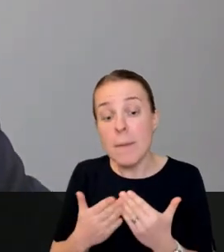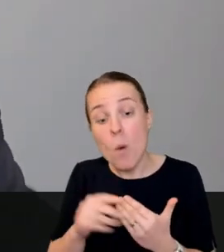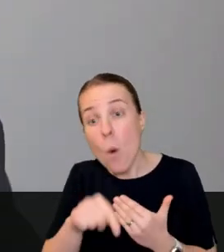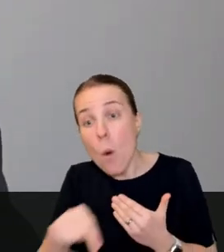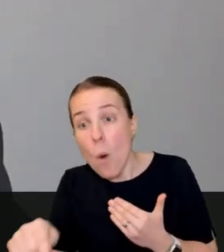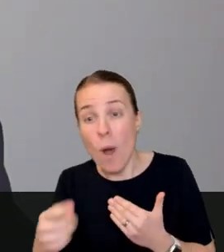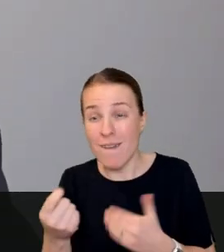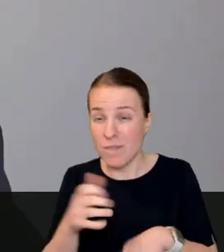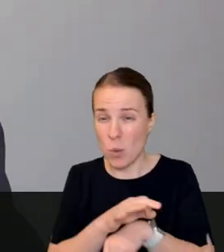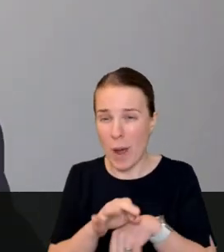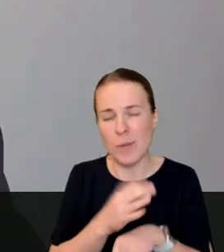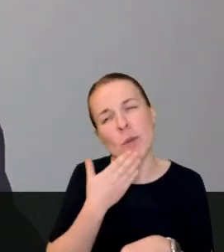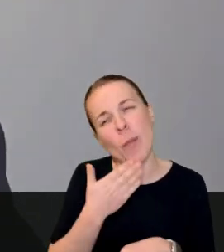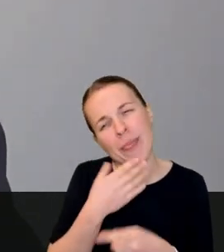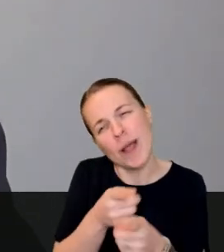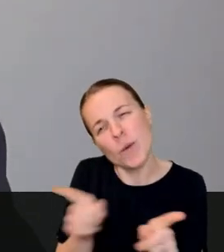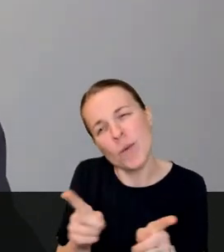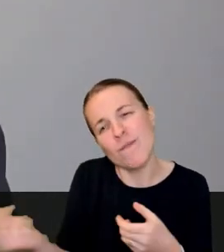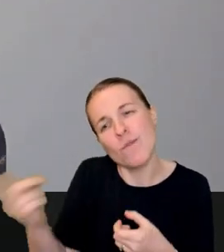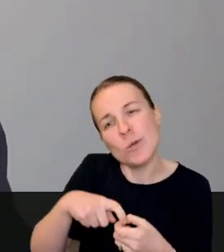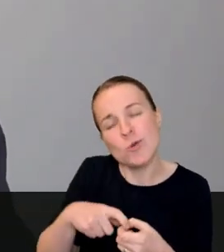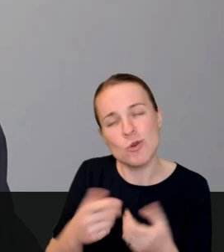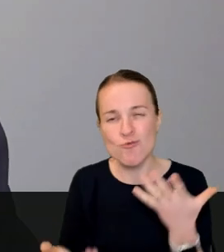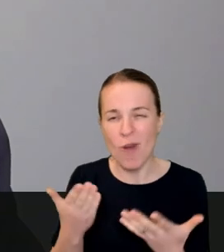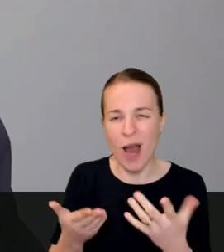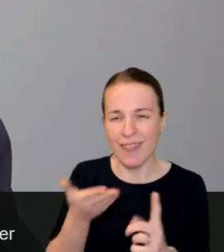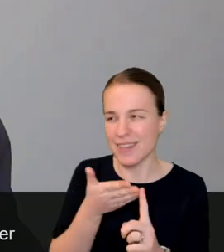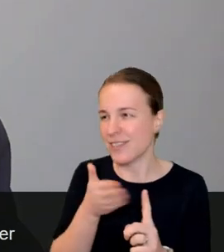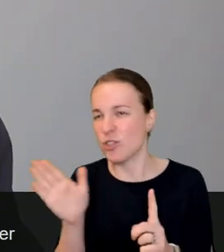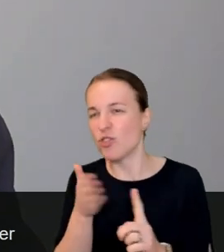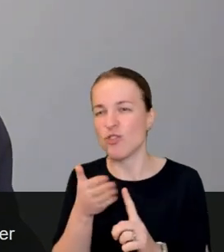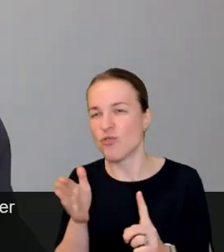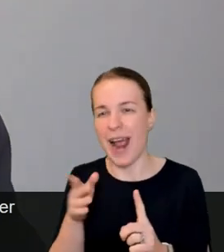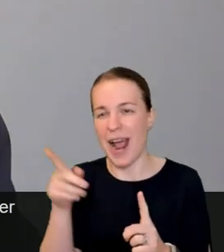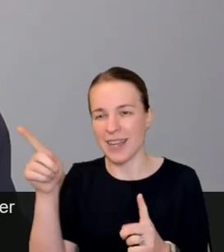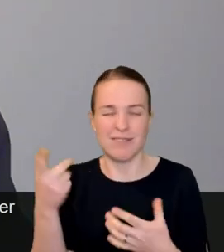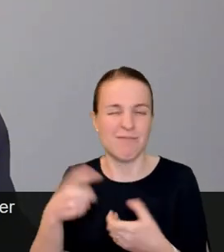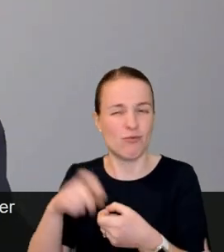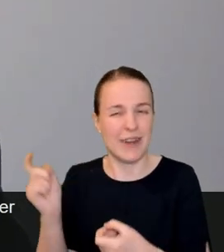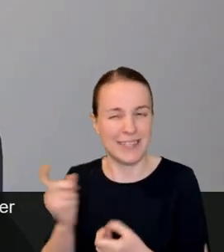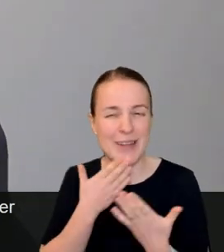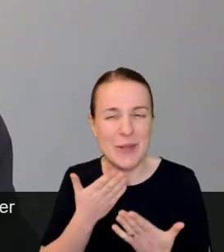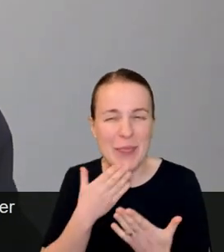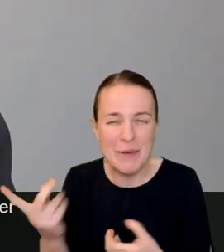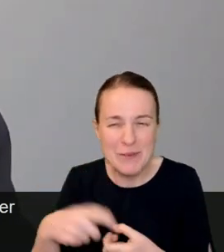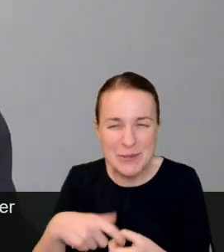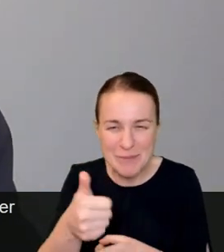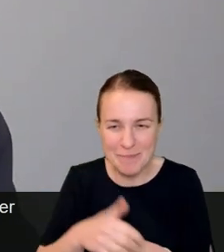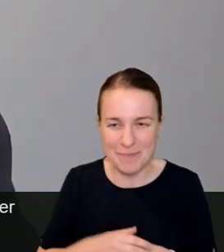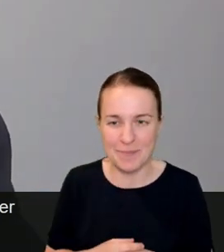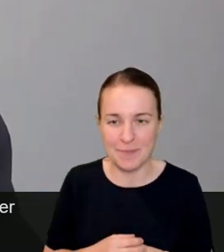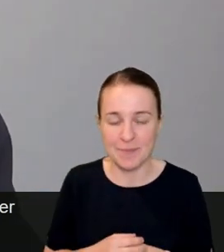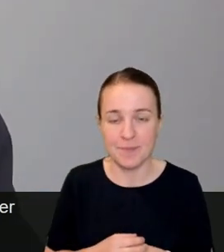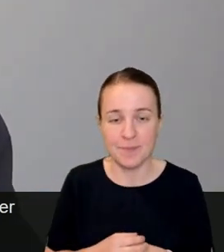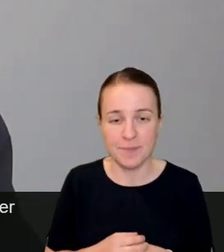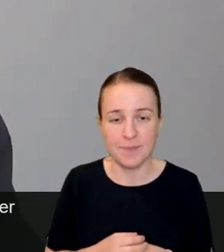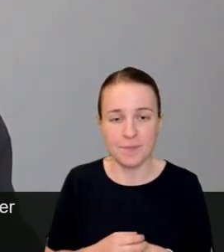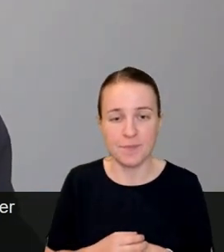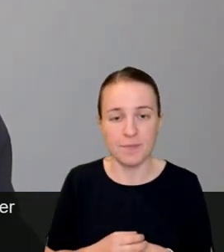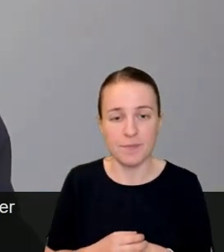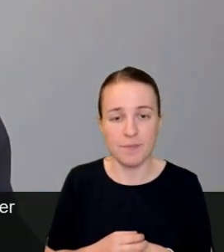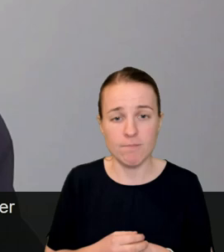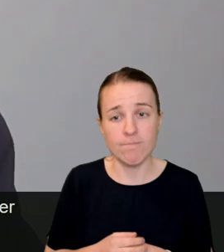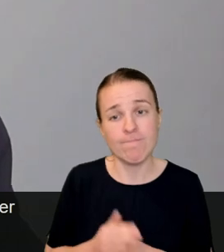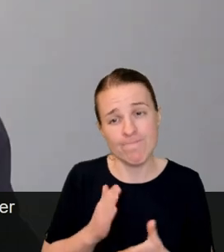us rather than being distracted by resignations this evening. There's no doubt it's been a tough couple